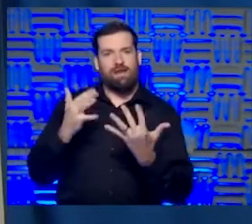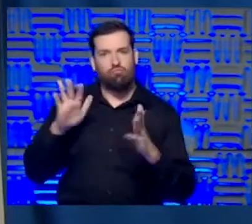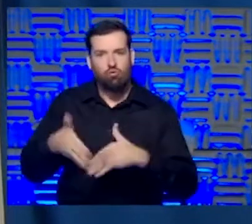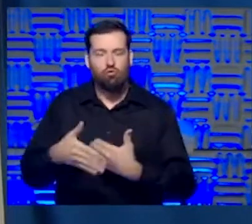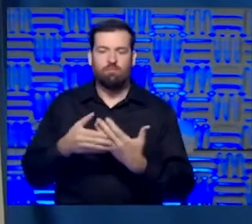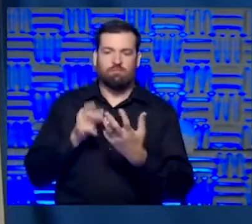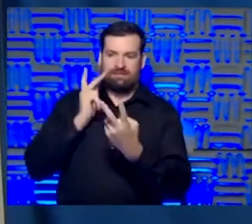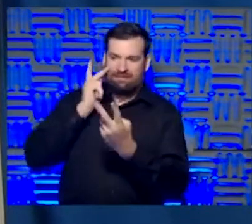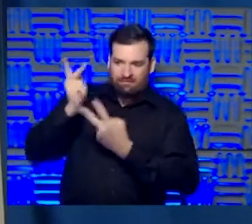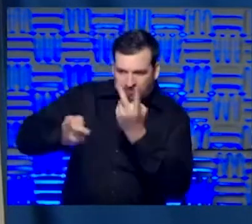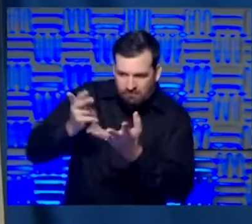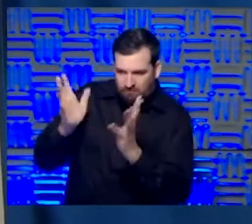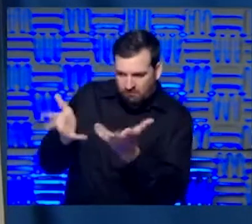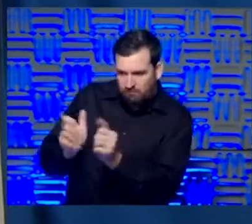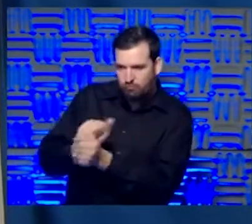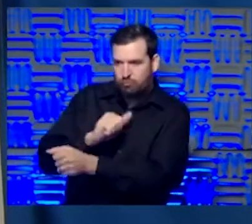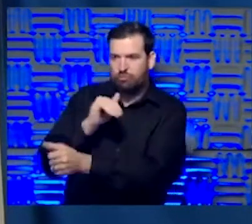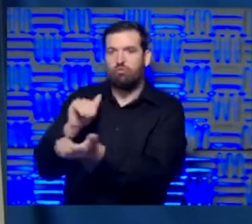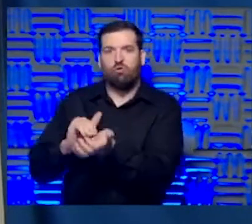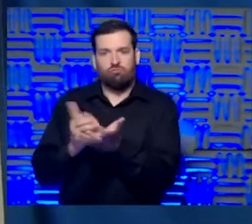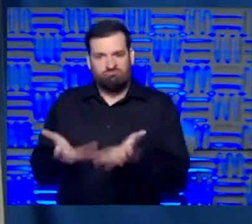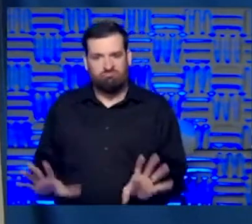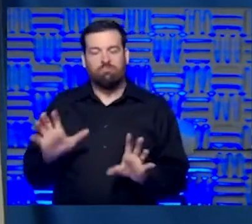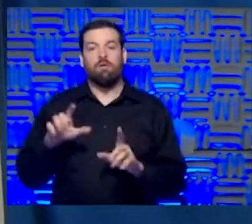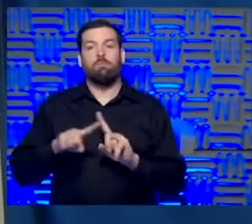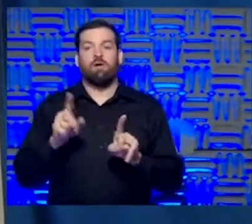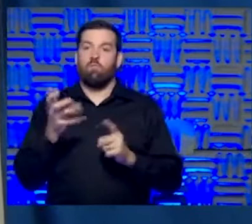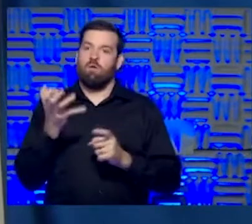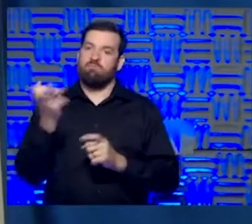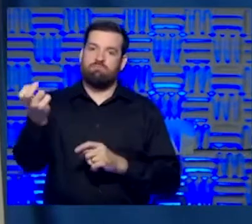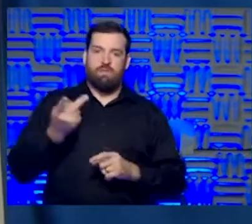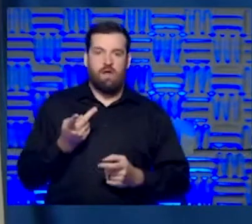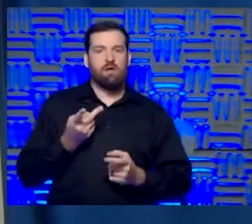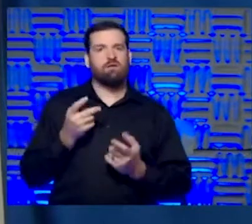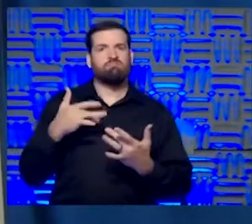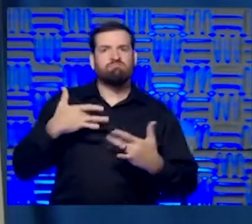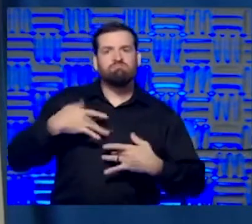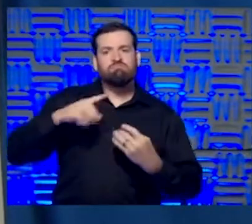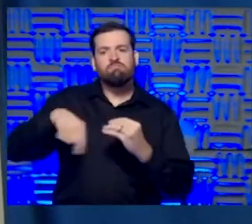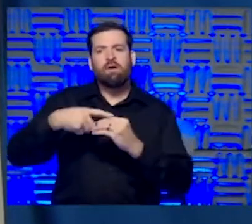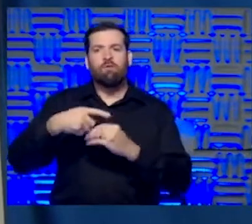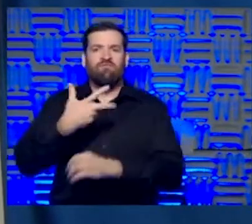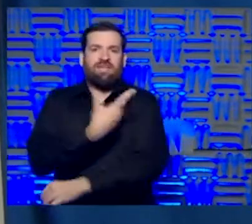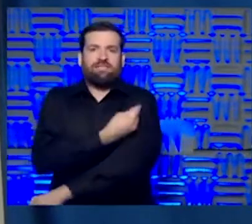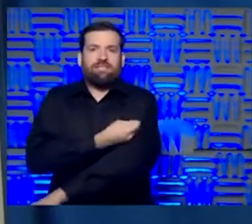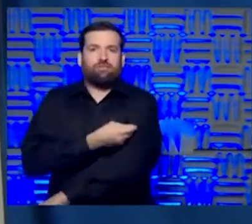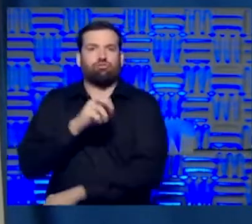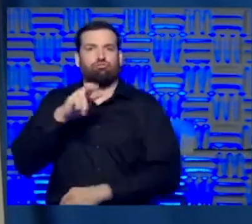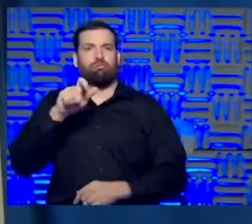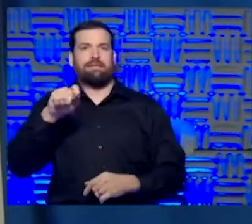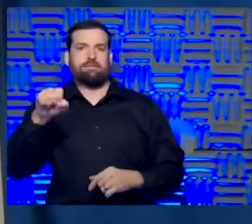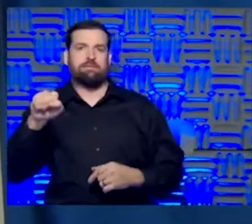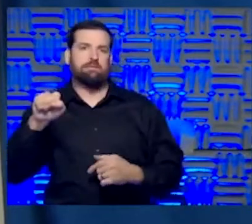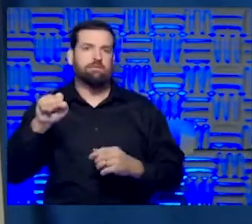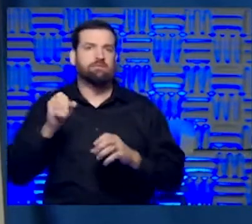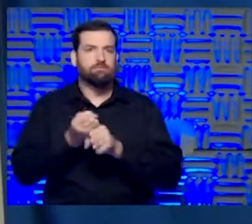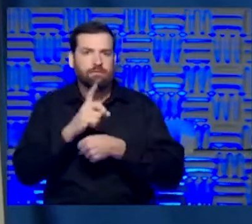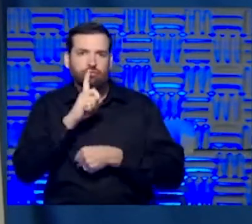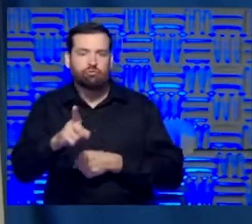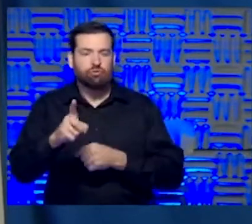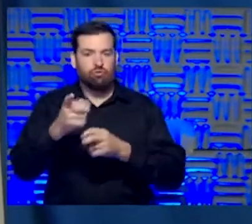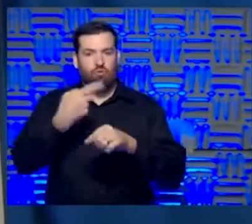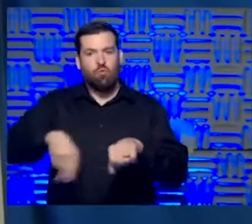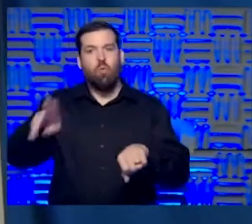seeing their provider, but we really want them back in, especially around the concerns around vaccination rates. Making sure they keep up all the